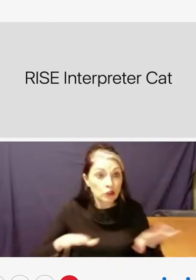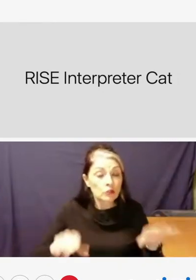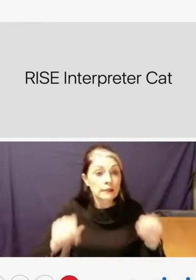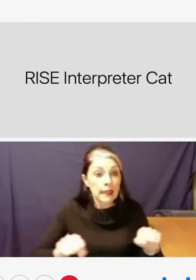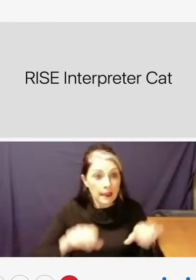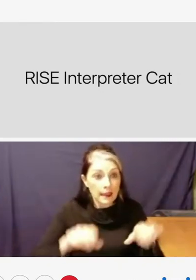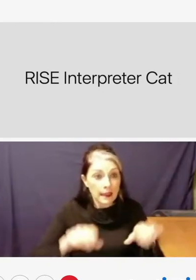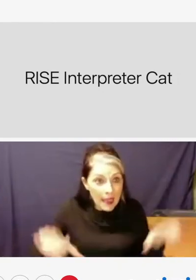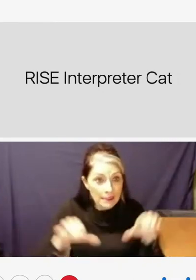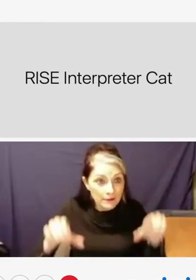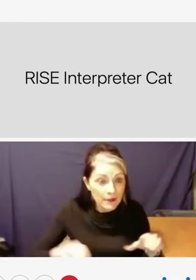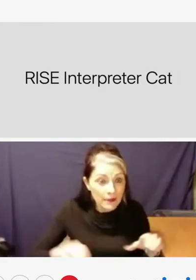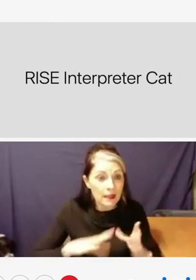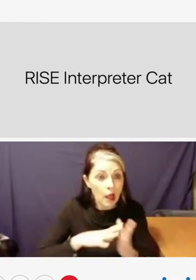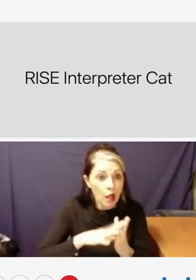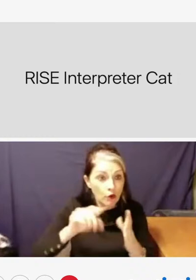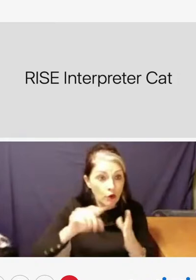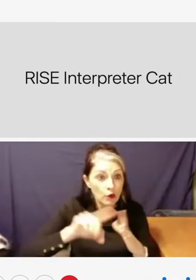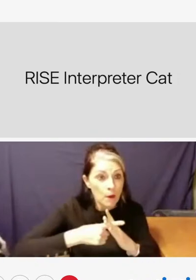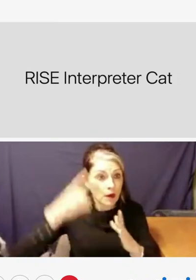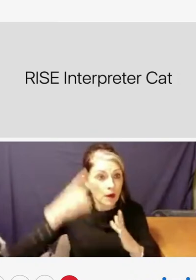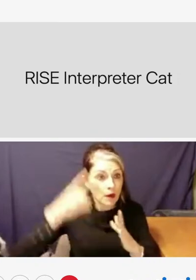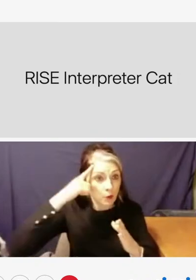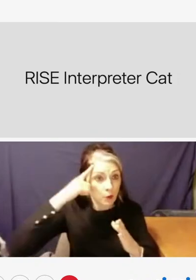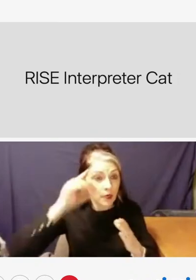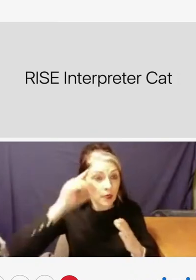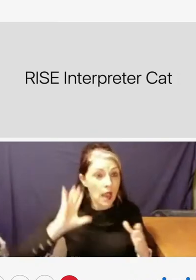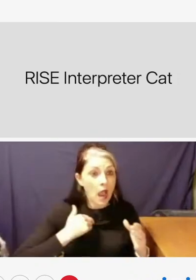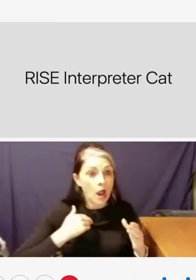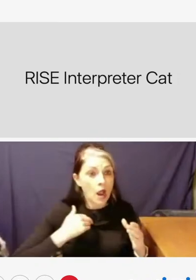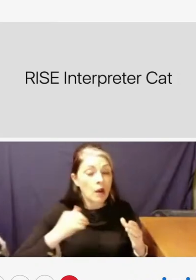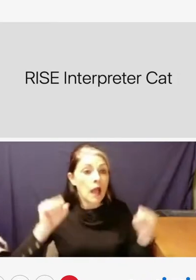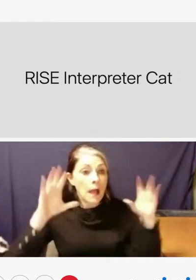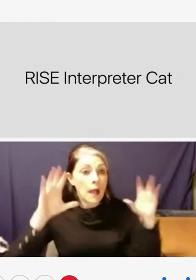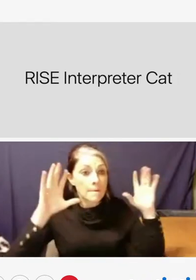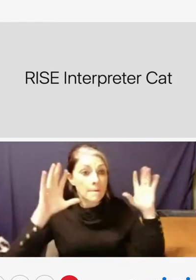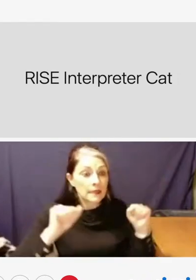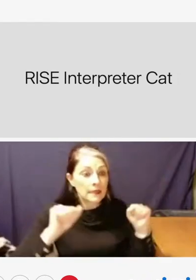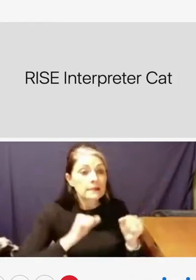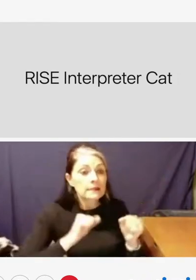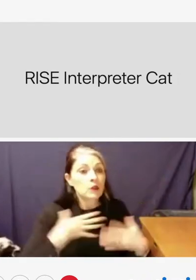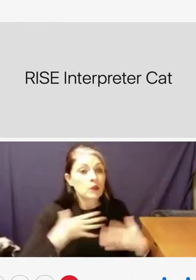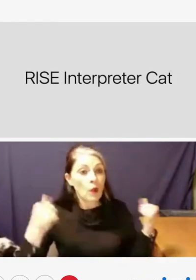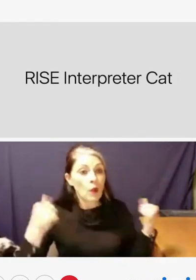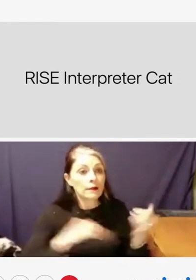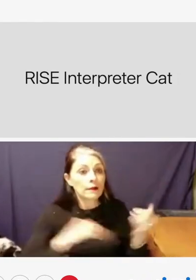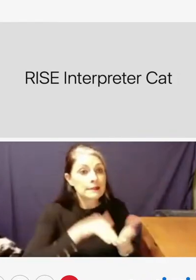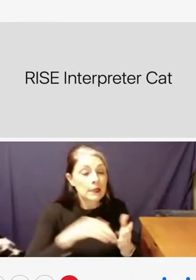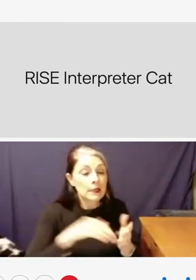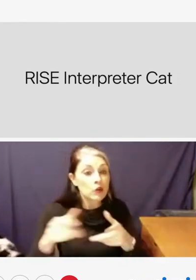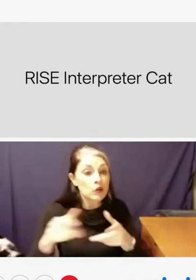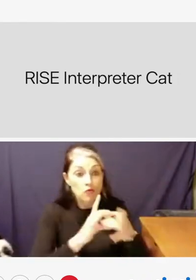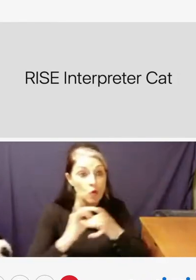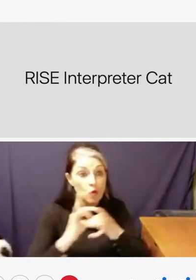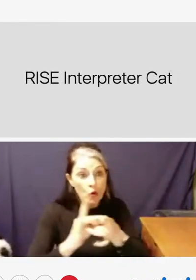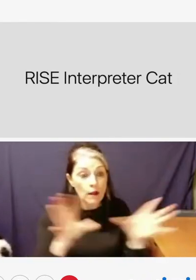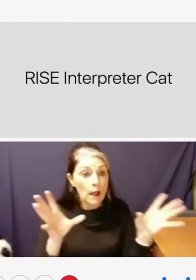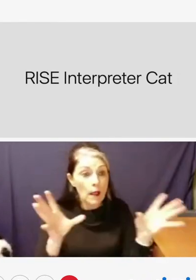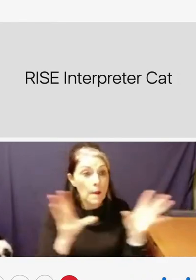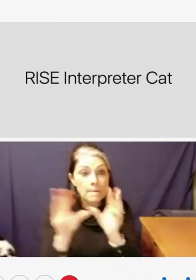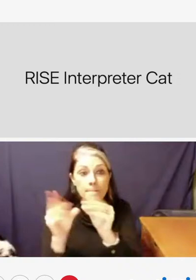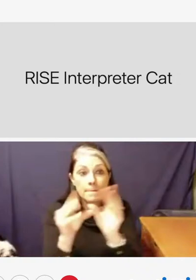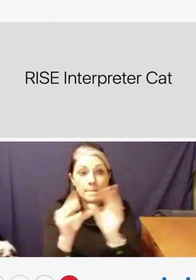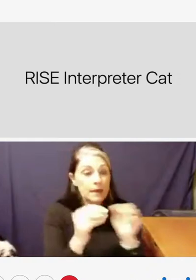their brain so our amazing Wellness Center coordinators do a great job of meeting with many many students throughout the school day throughout the